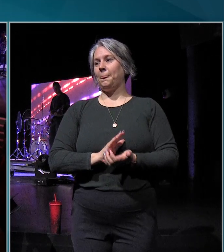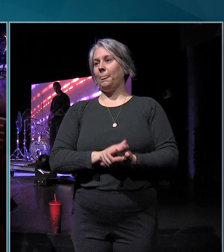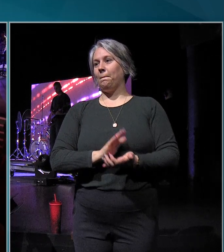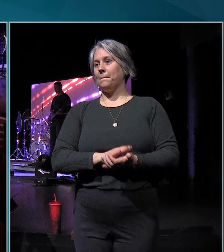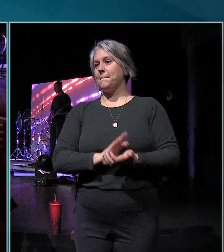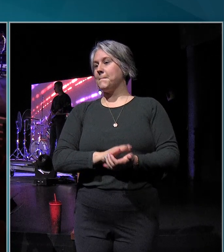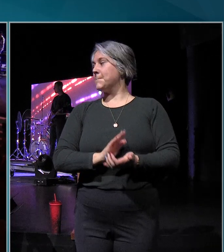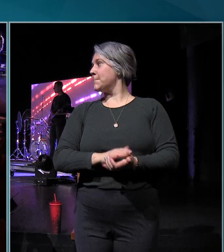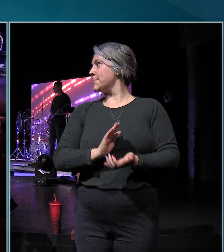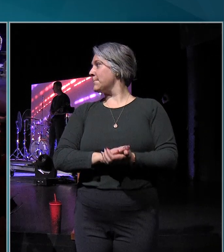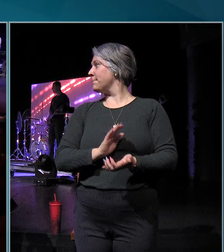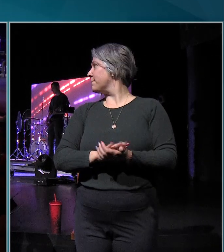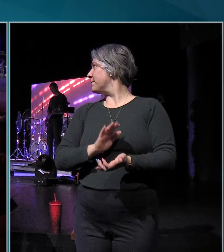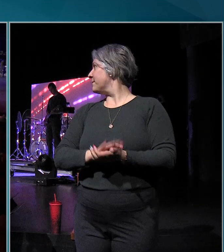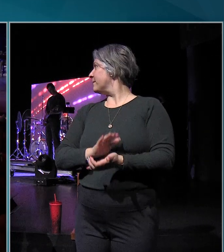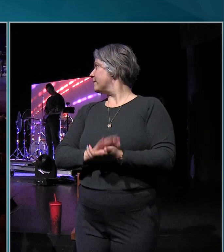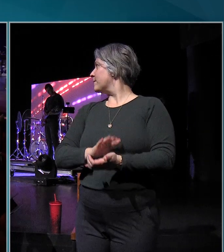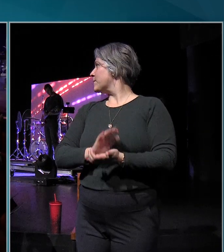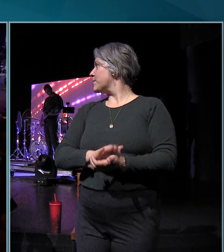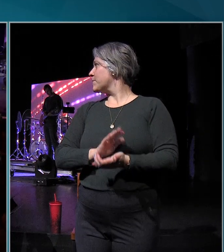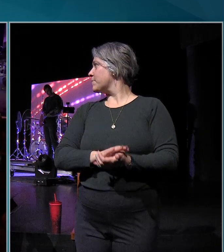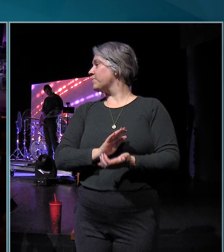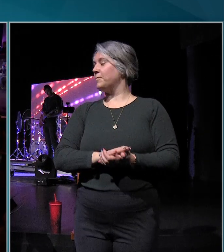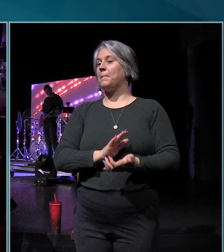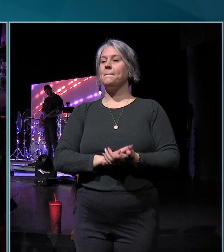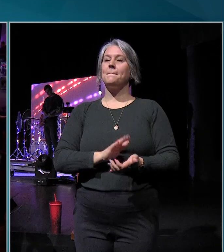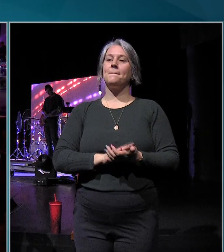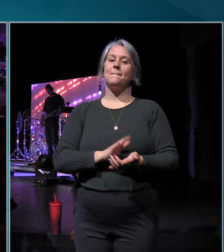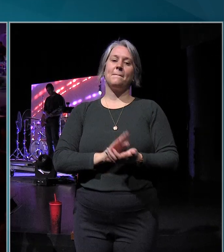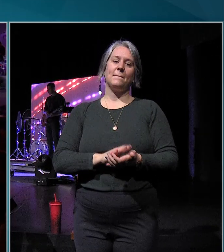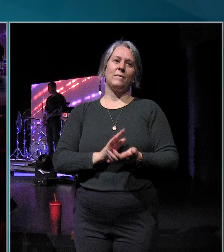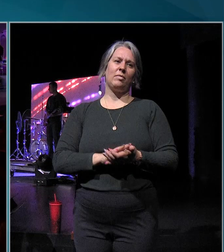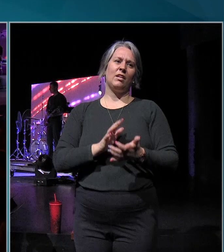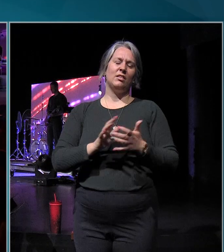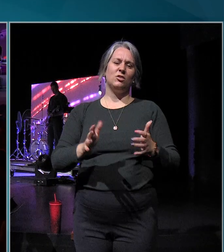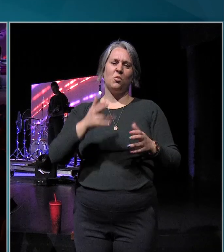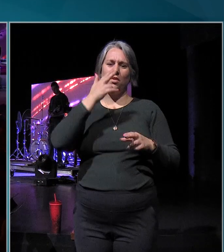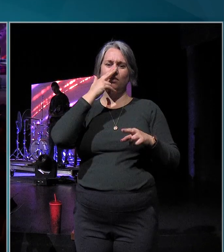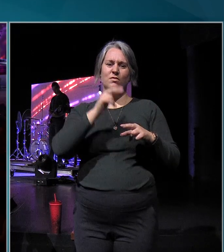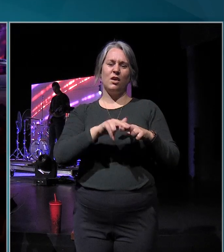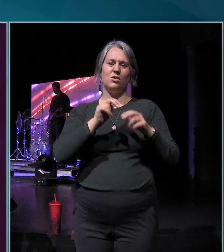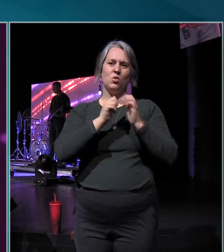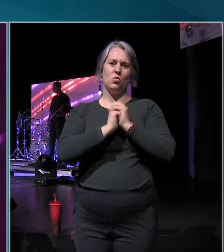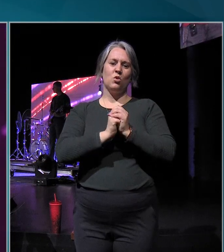That's awesome, man. Oh my, it's so much fun to worship God.